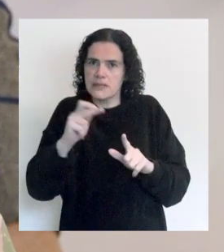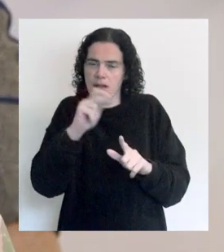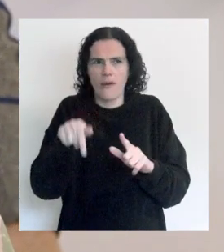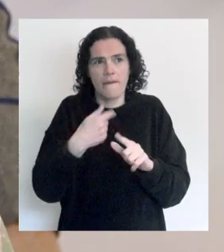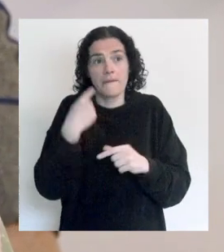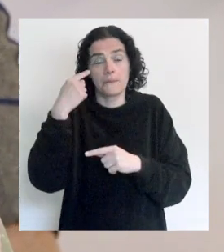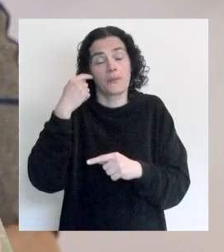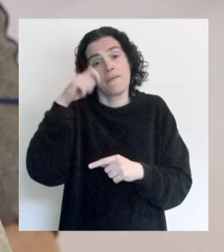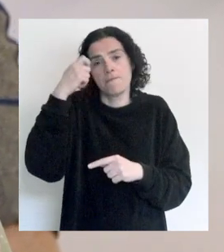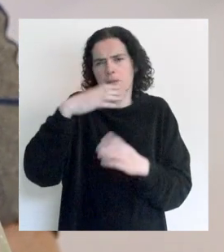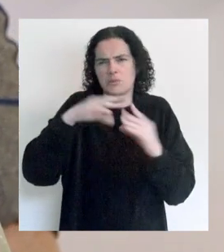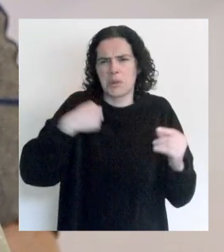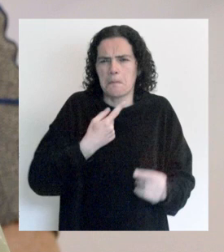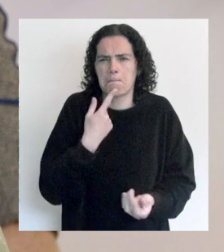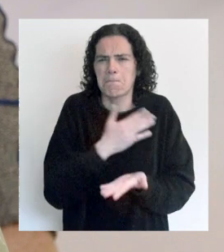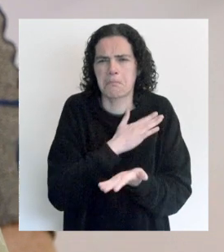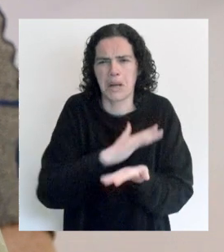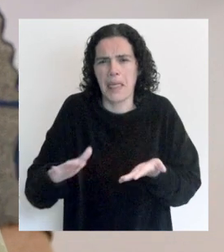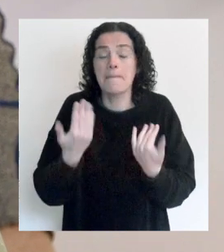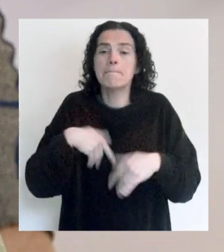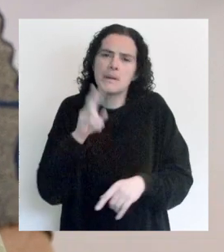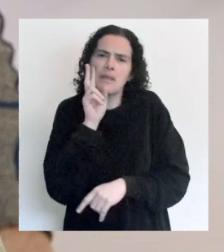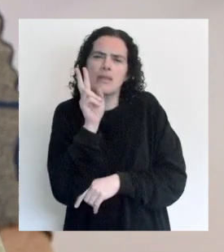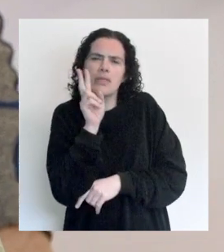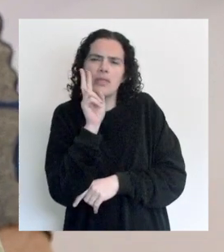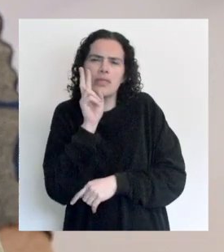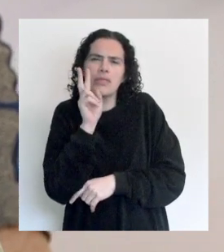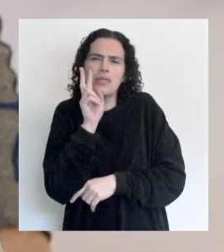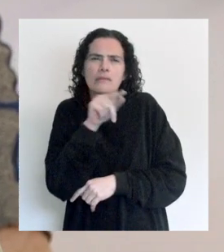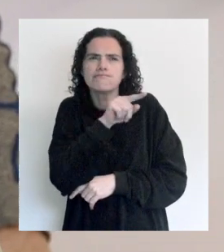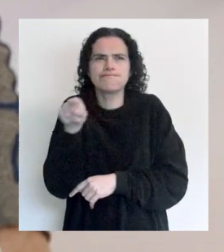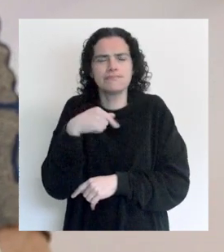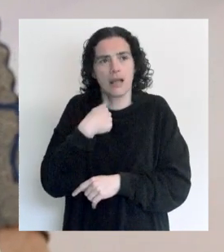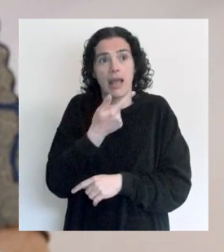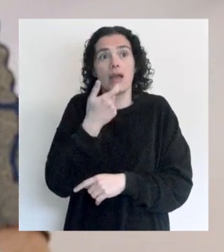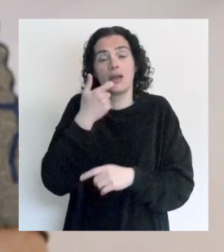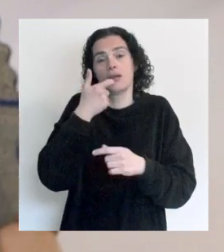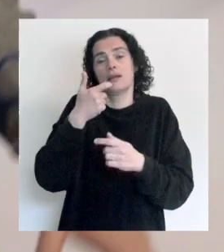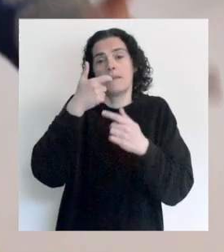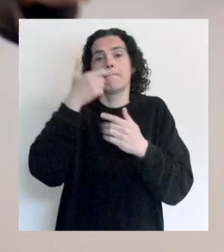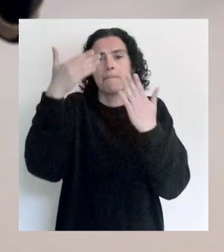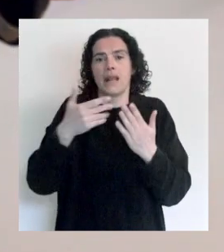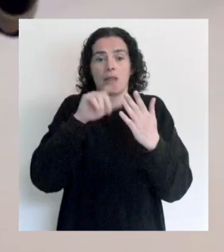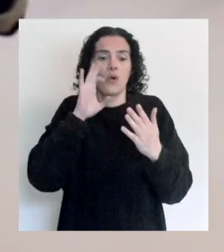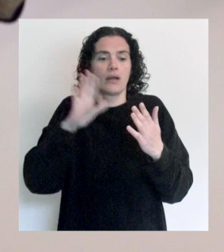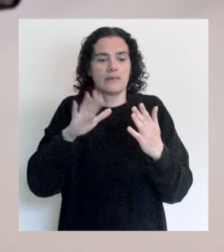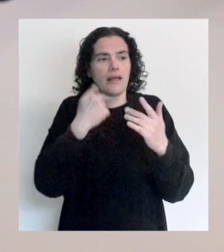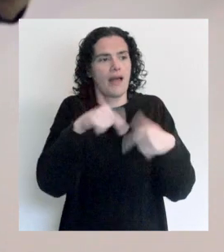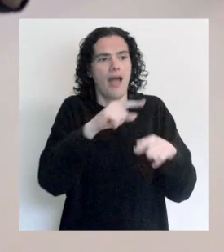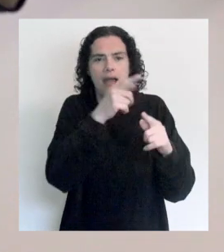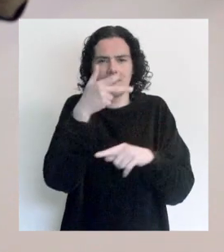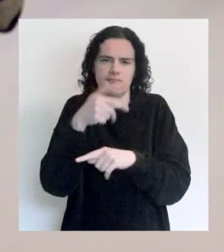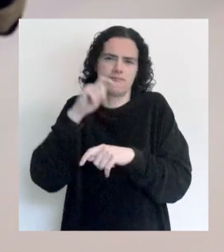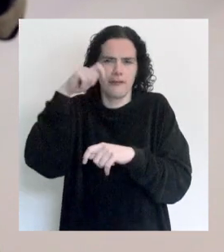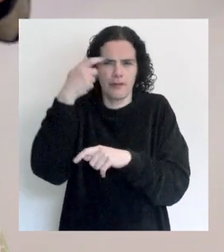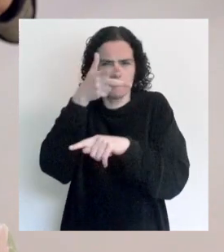film in Japanese. I didn't understand the word, but I saw on the wall of the room, where the hotel room where